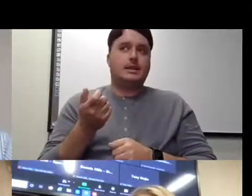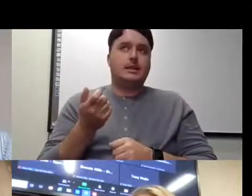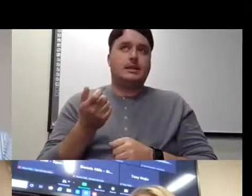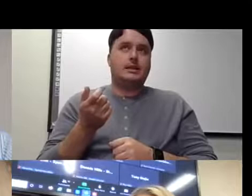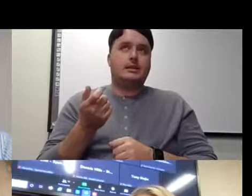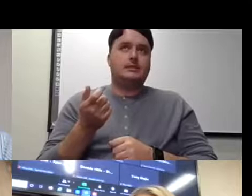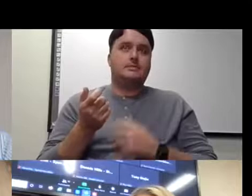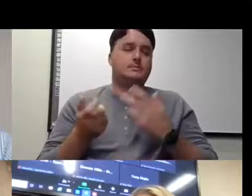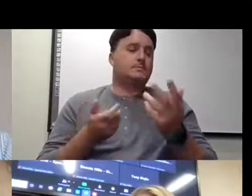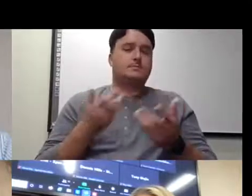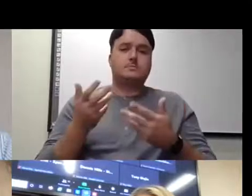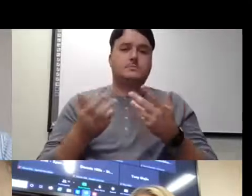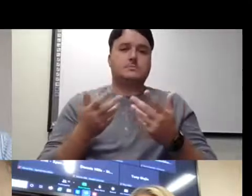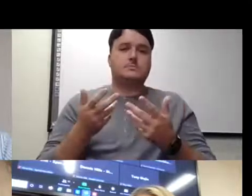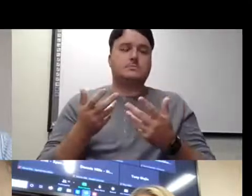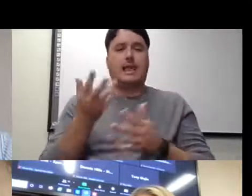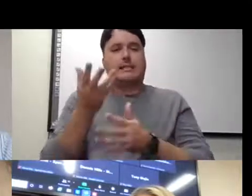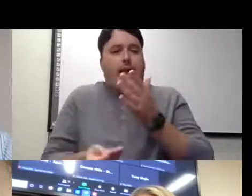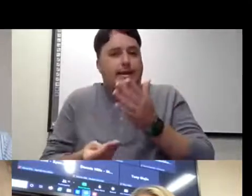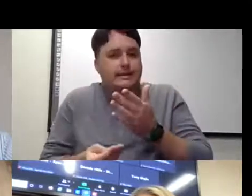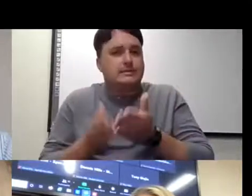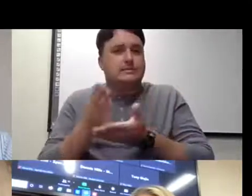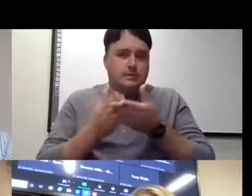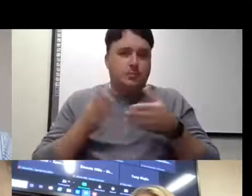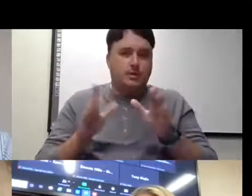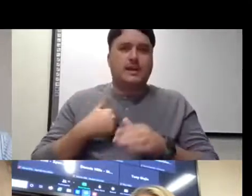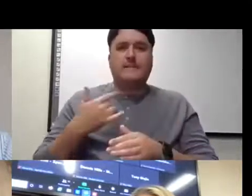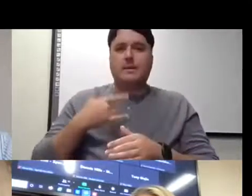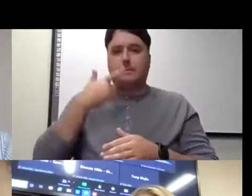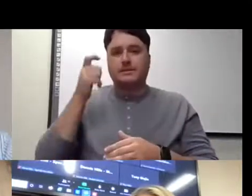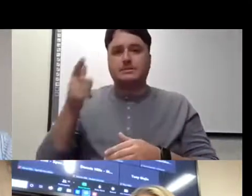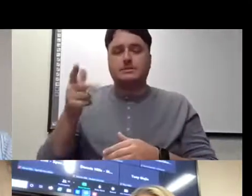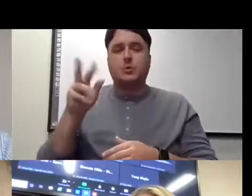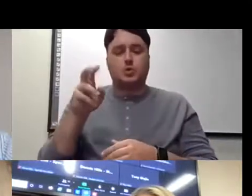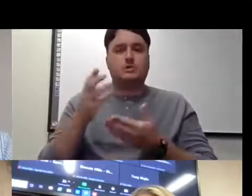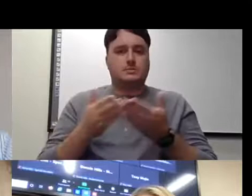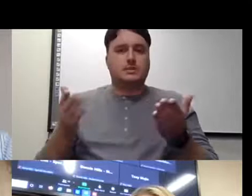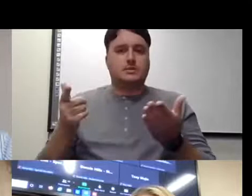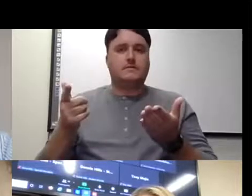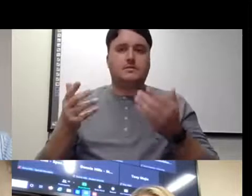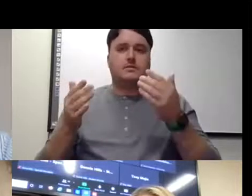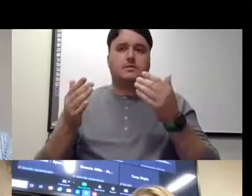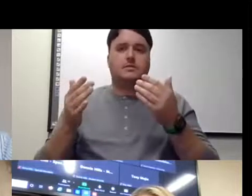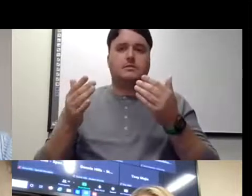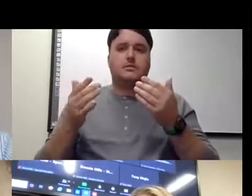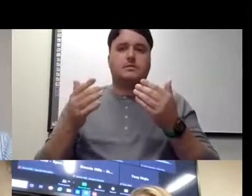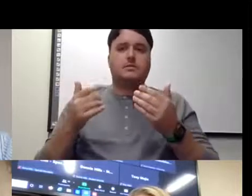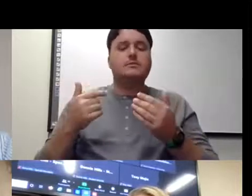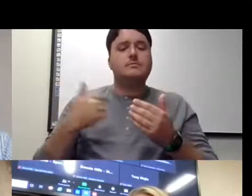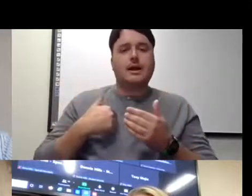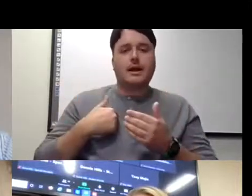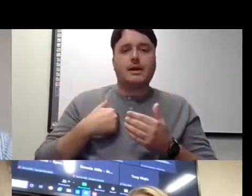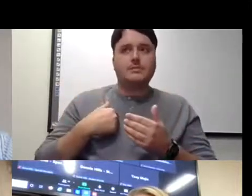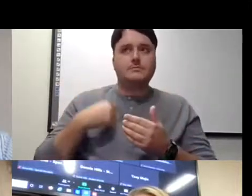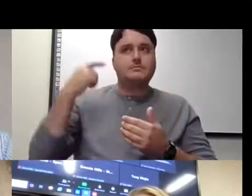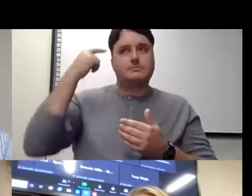little lacking in some ways. I think that because I think there was stuff that that at least I took back and brought